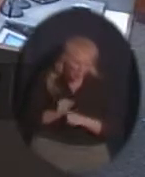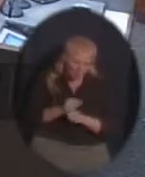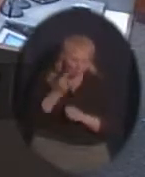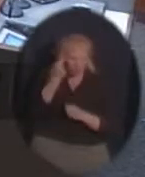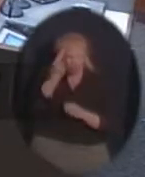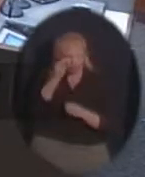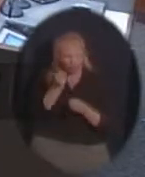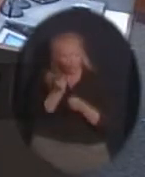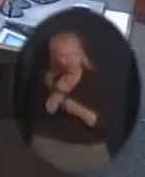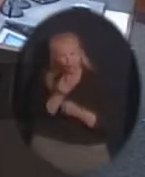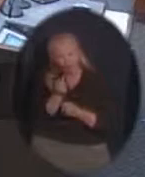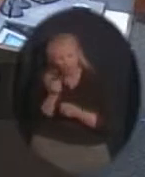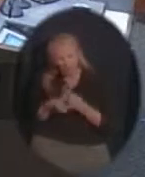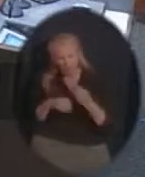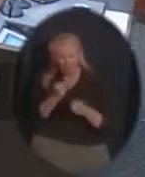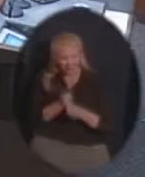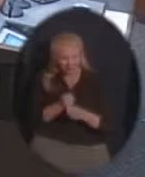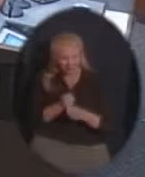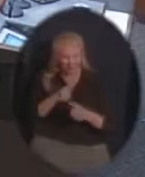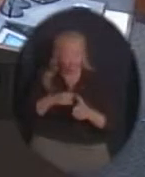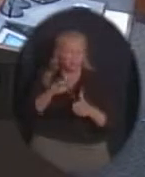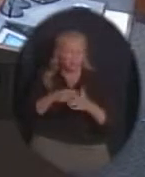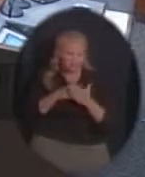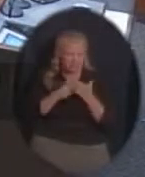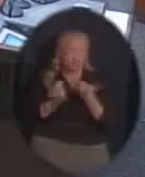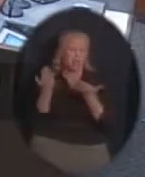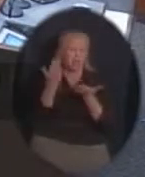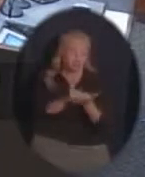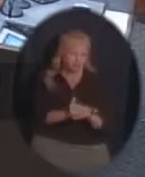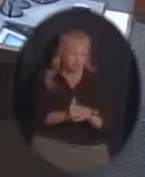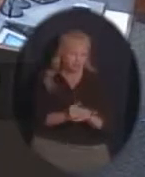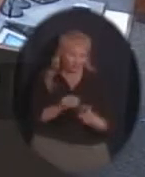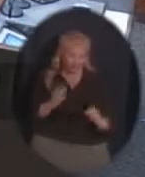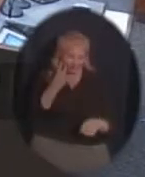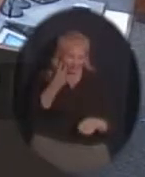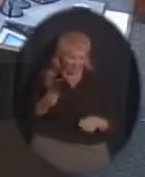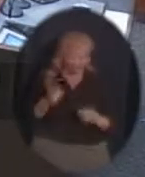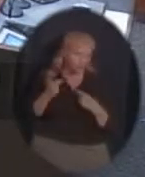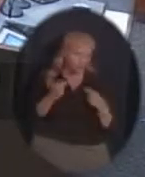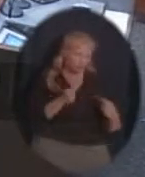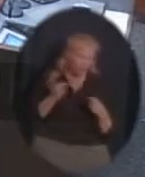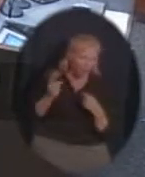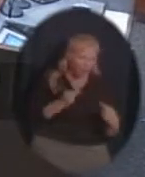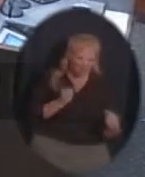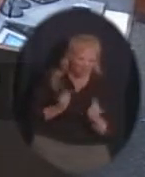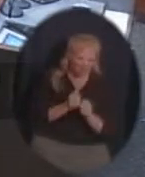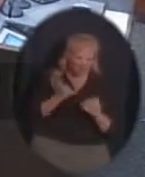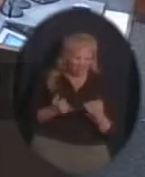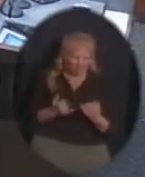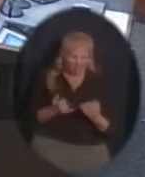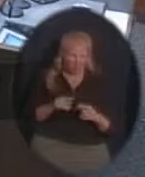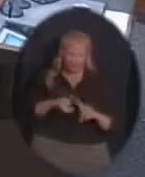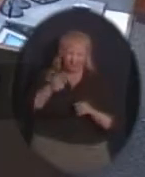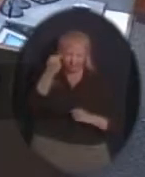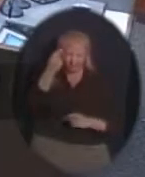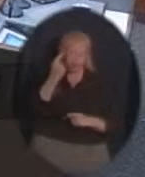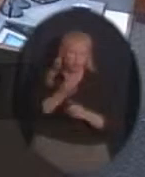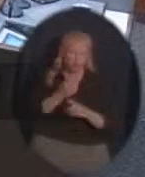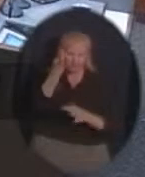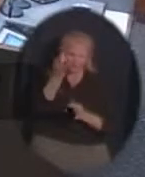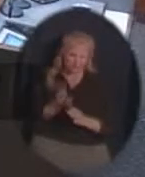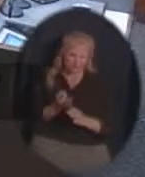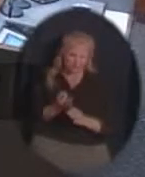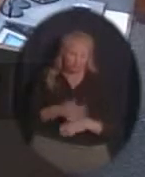But you can see how we struggled with this, but I think this is the right decision for us.